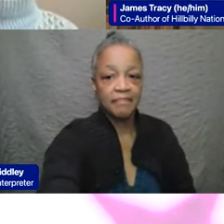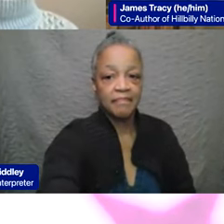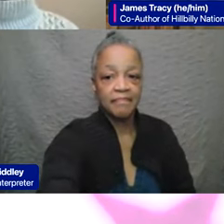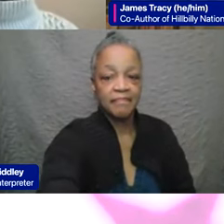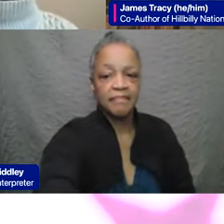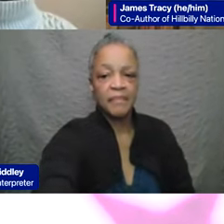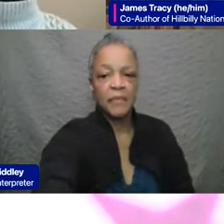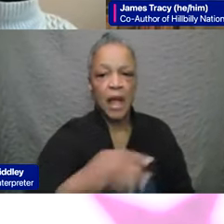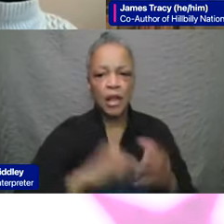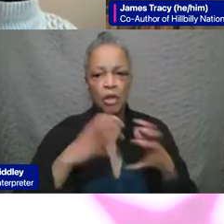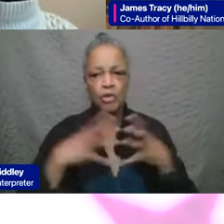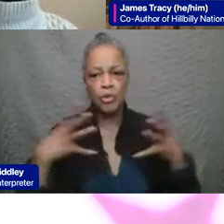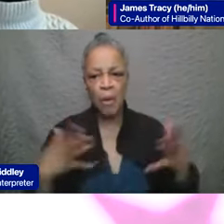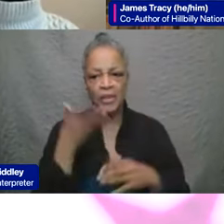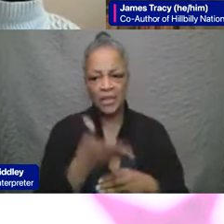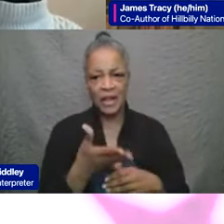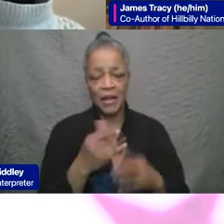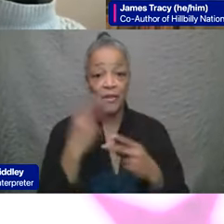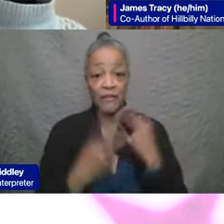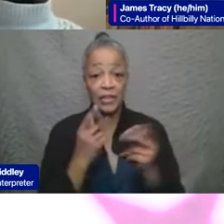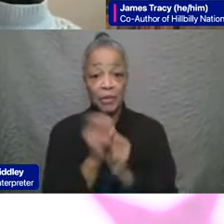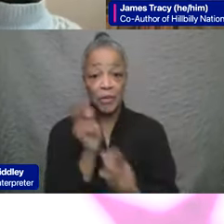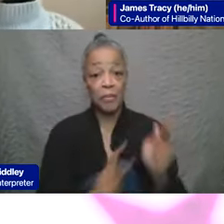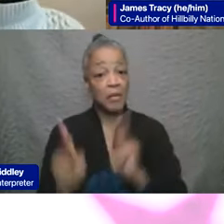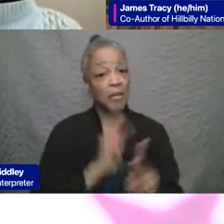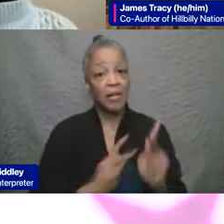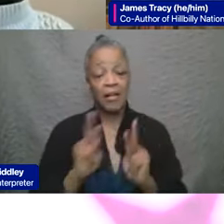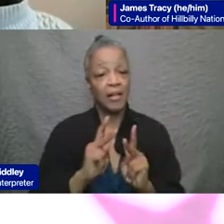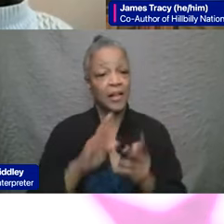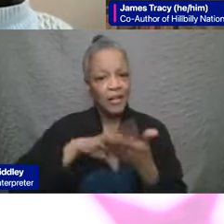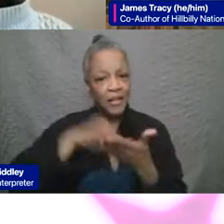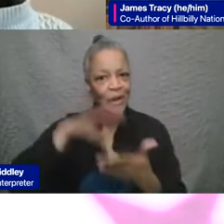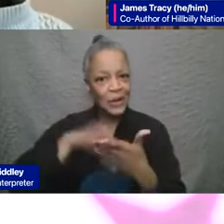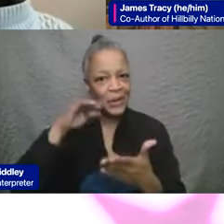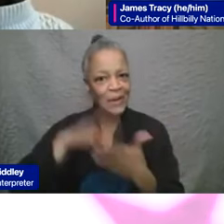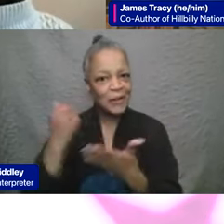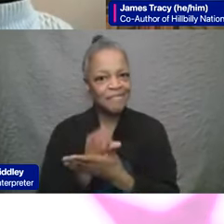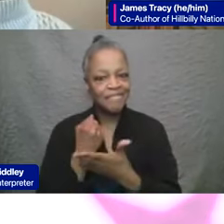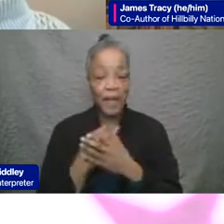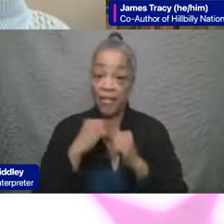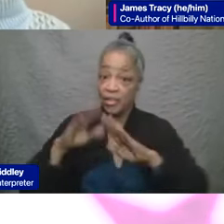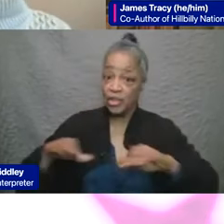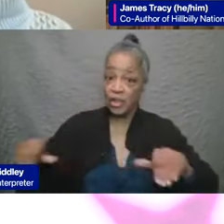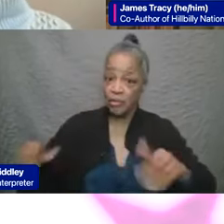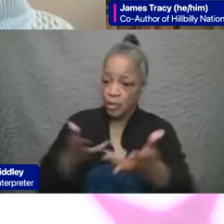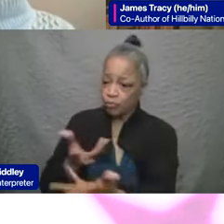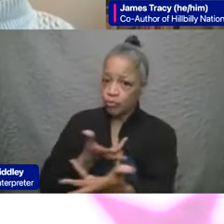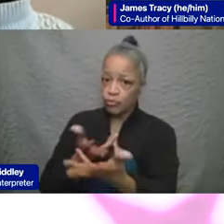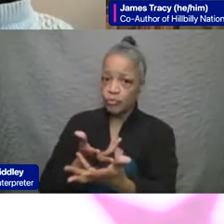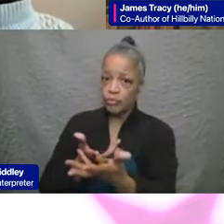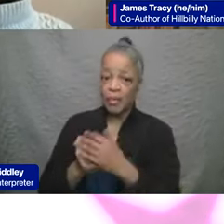I learned so much there in visiting with the people and the children and